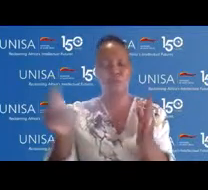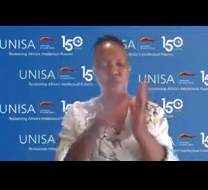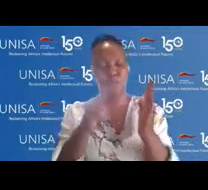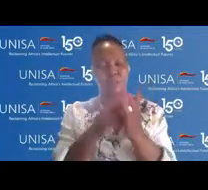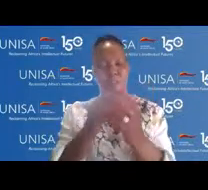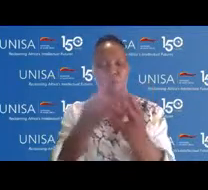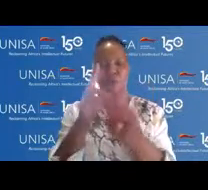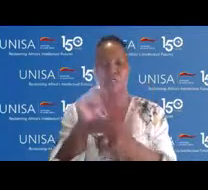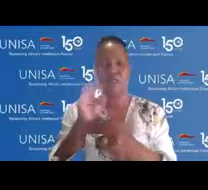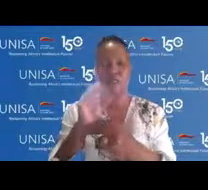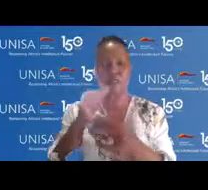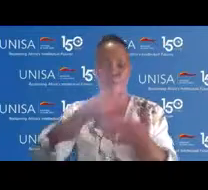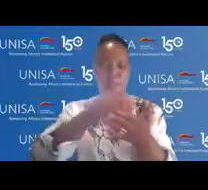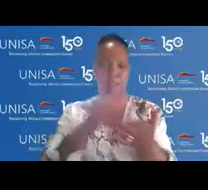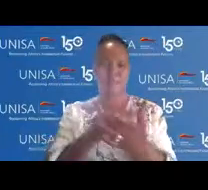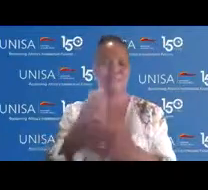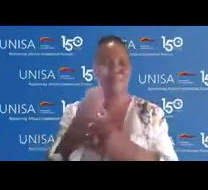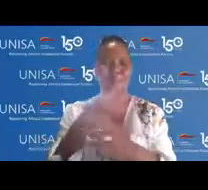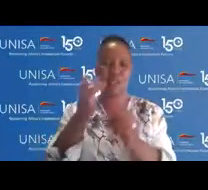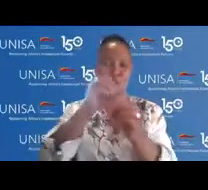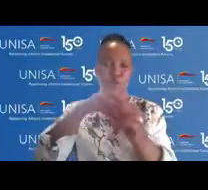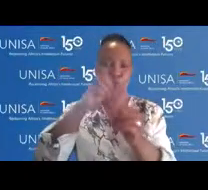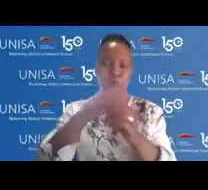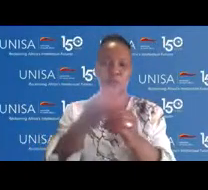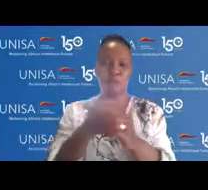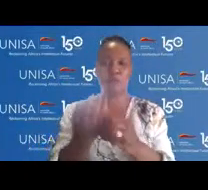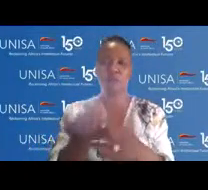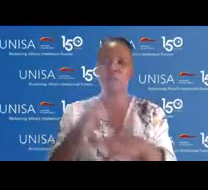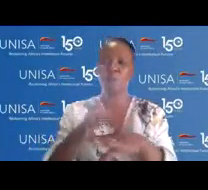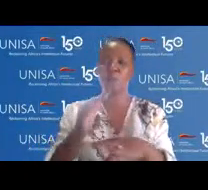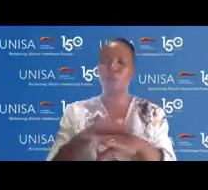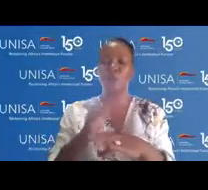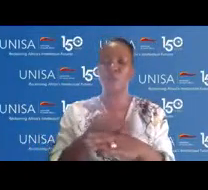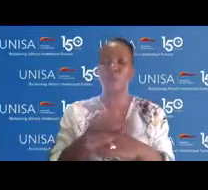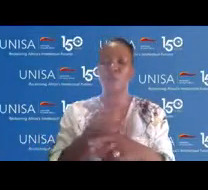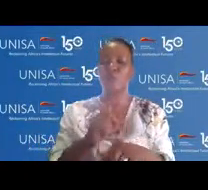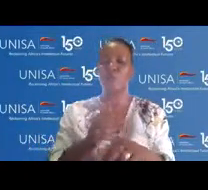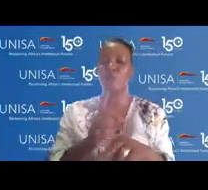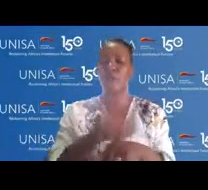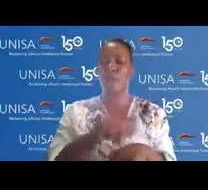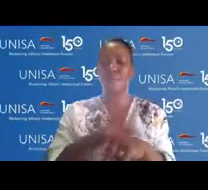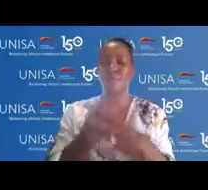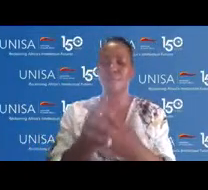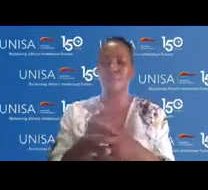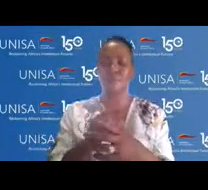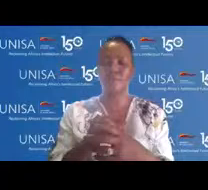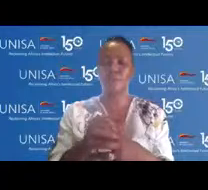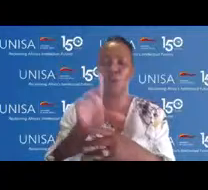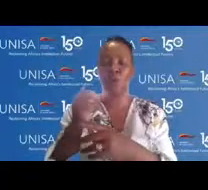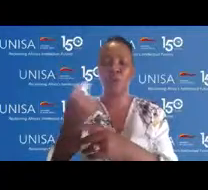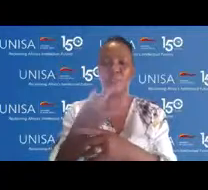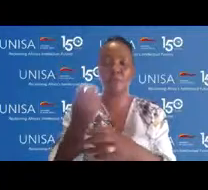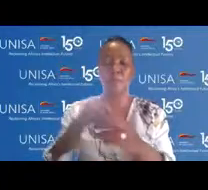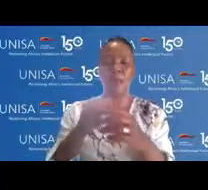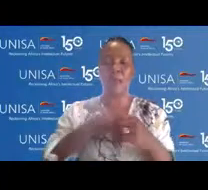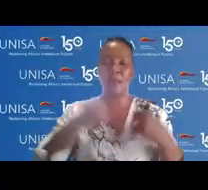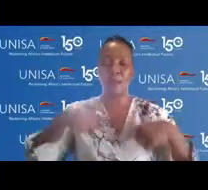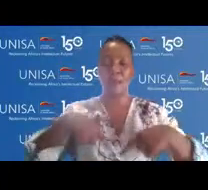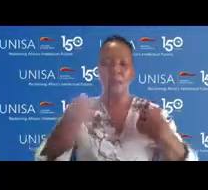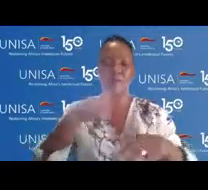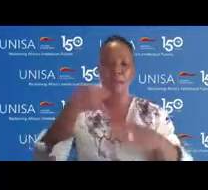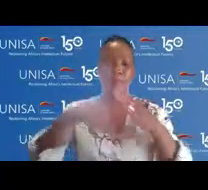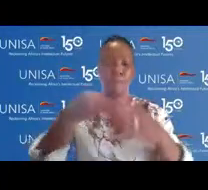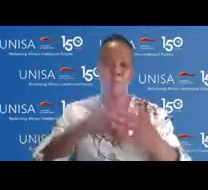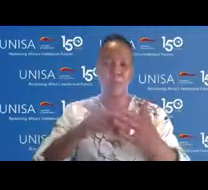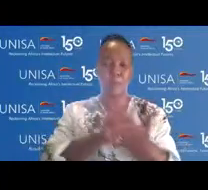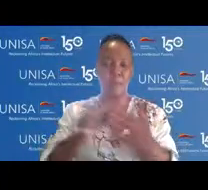easy to install, didn't even take me many seconds. And of course it logs in with my MyLife email and my password. And of course you saw the